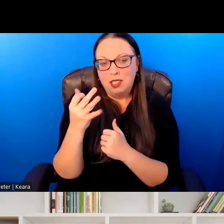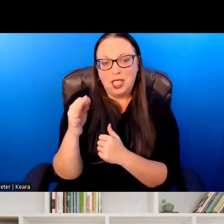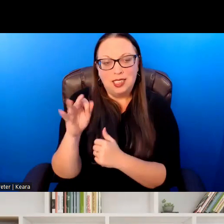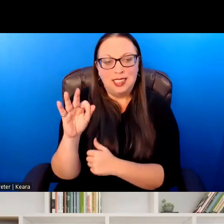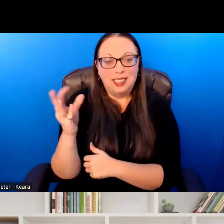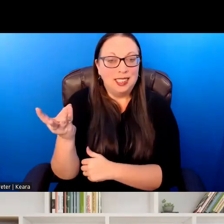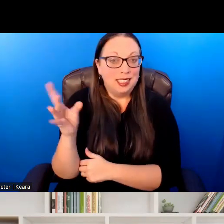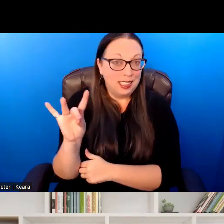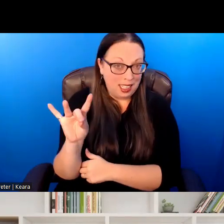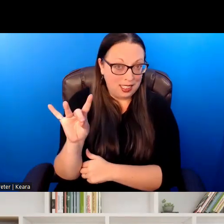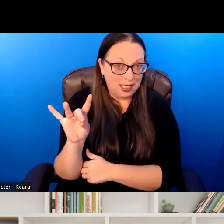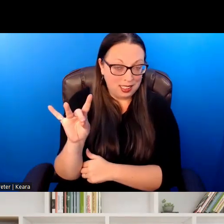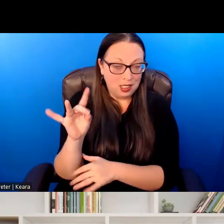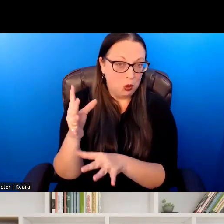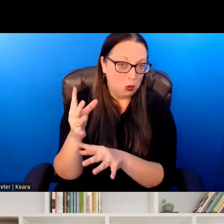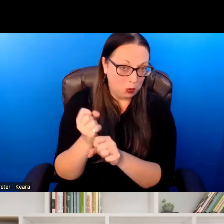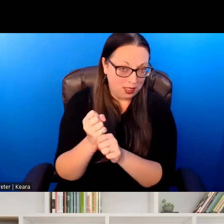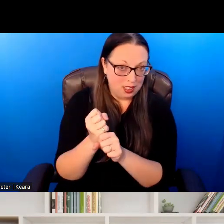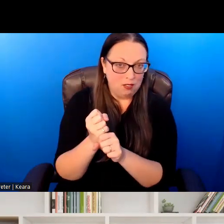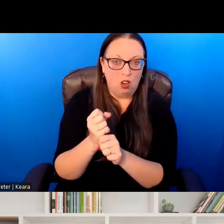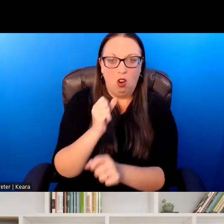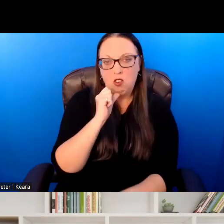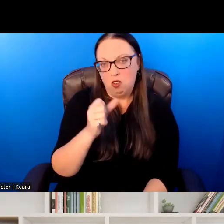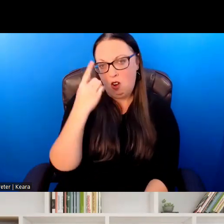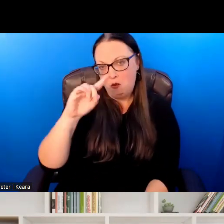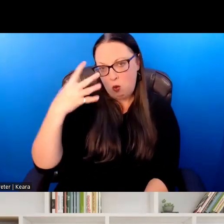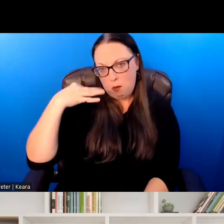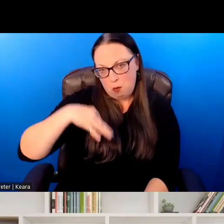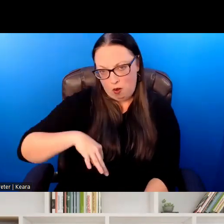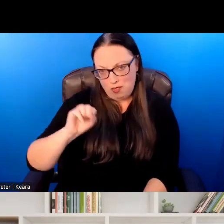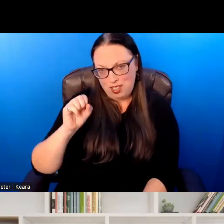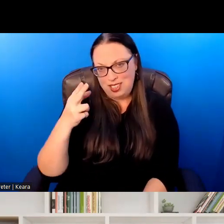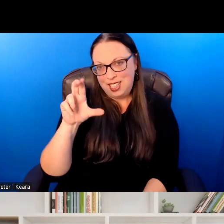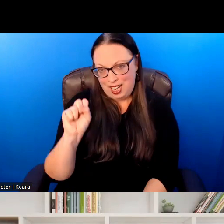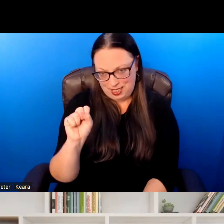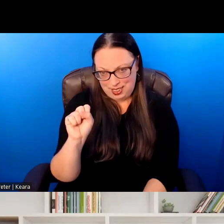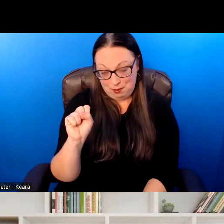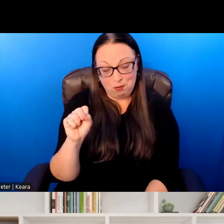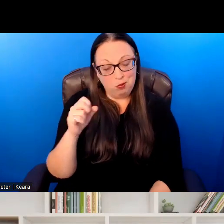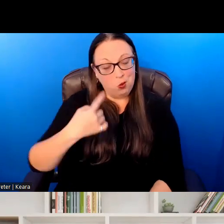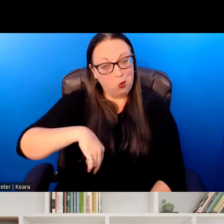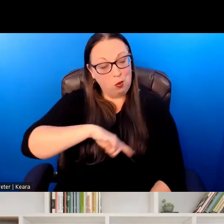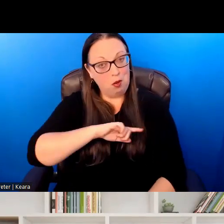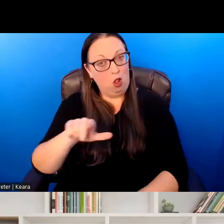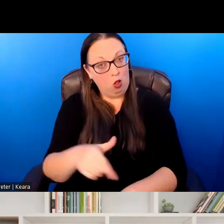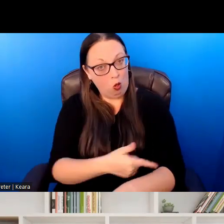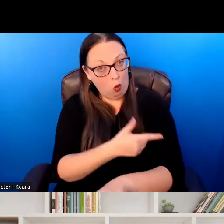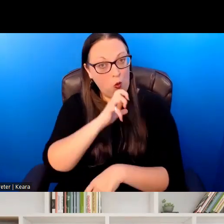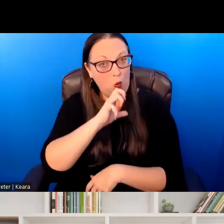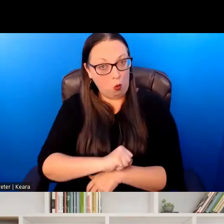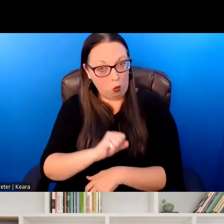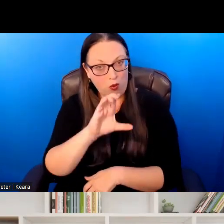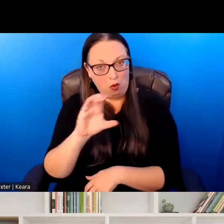1968, we received our nonprofit status. So we've been a very old company